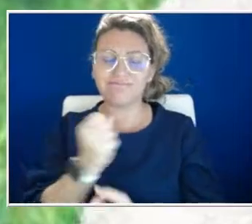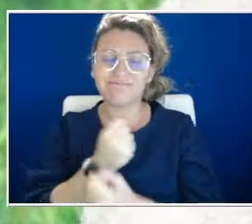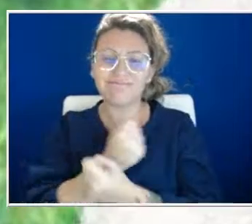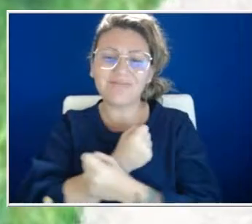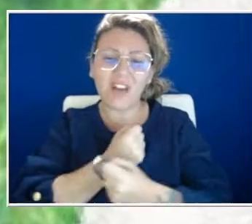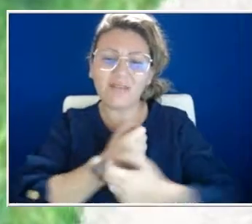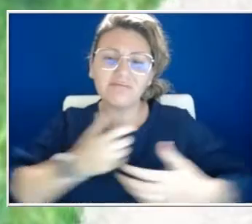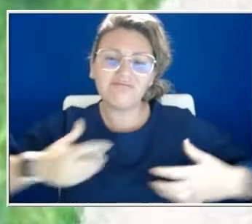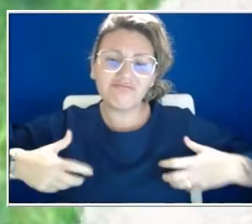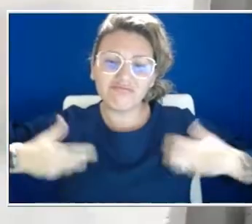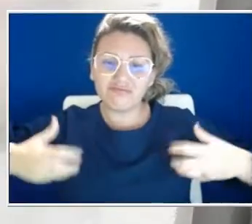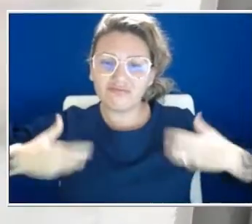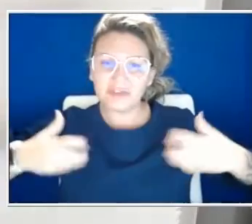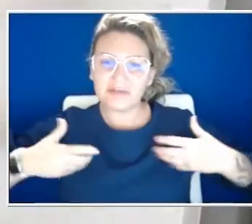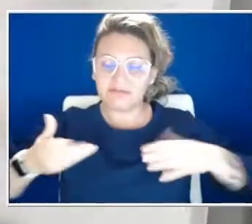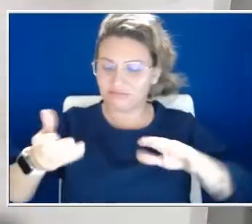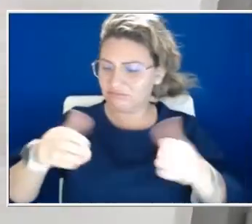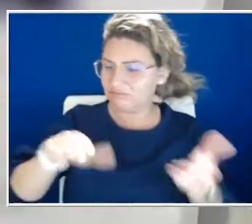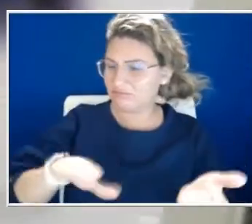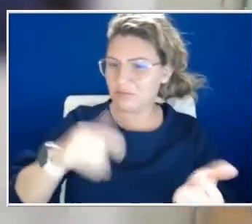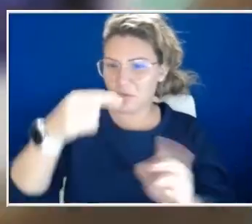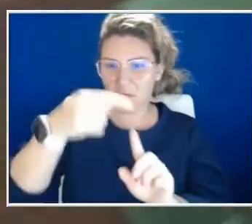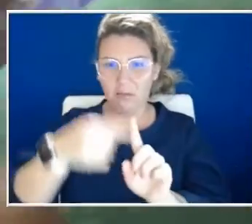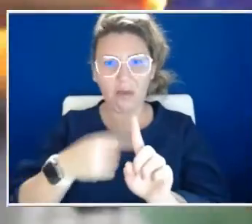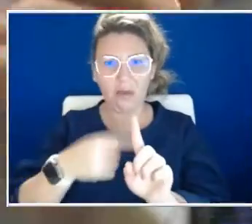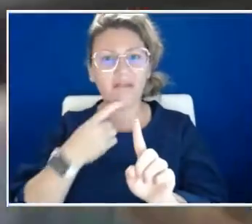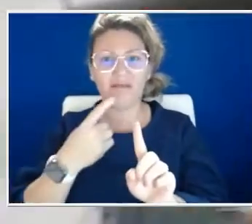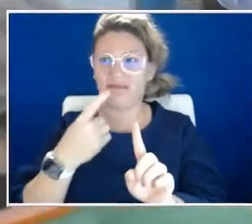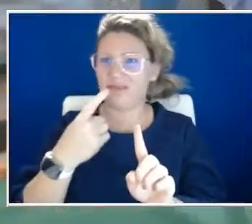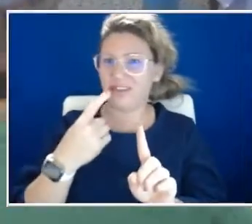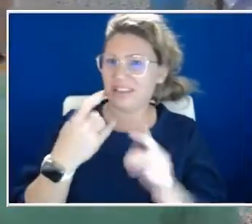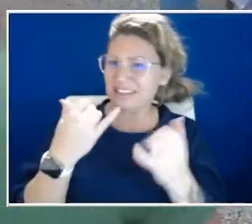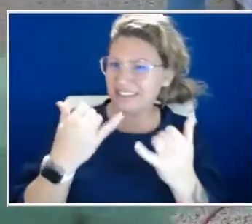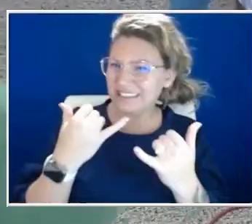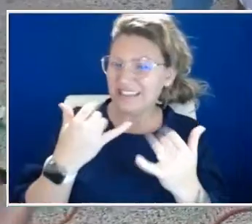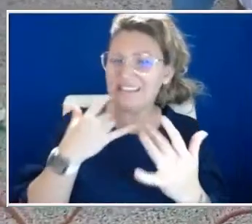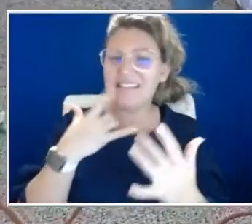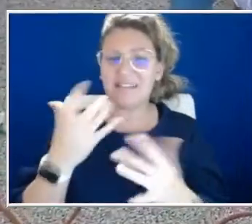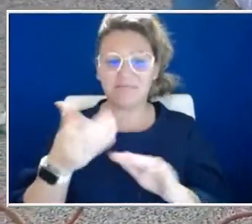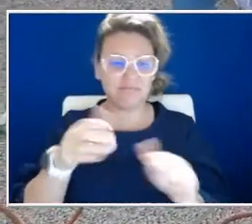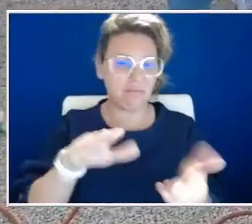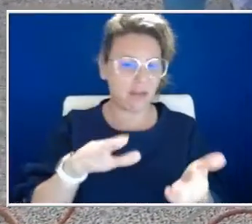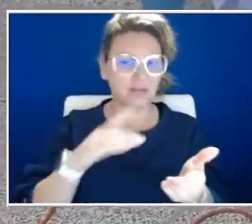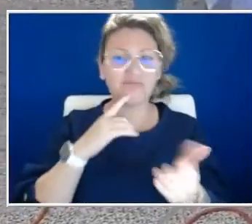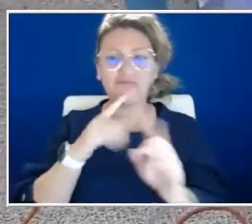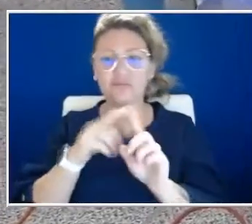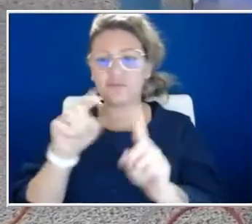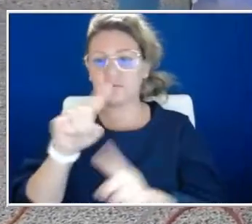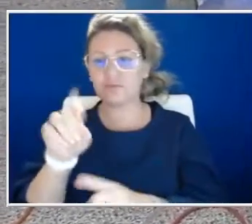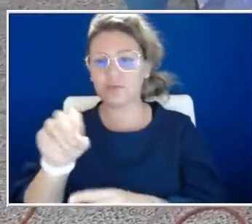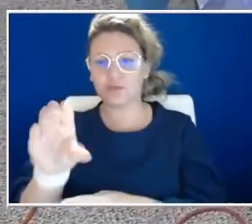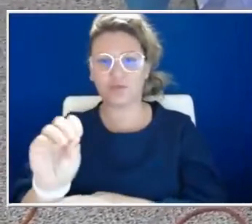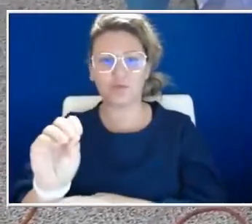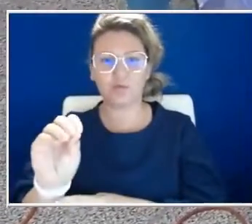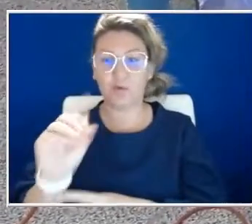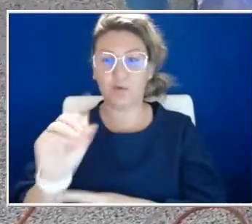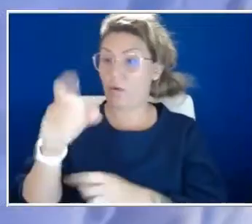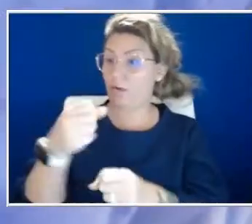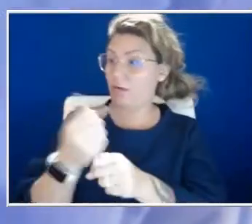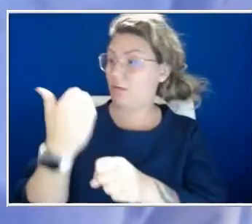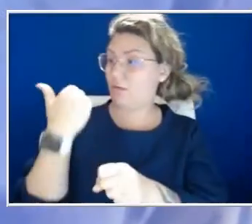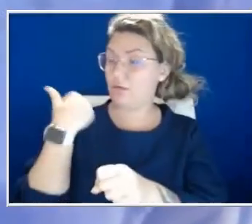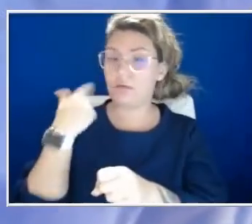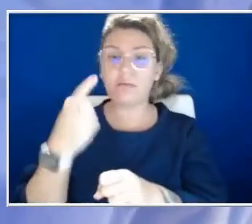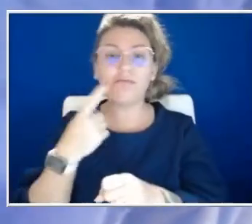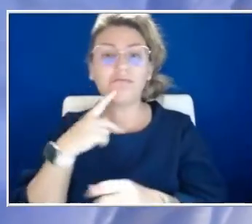City Zoo. It was 1 year ago today, though, when a team from here at the University of Kansas Health System answered a call for help that